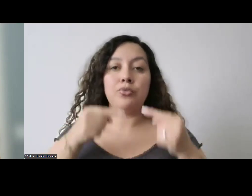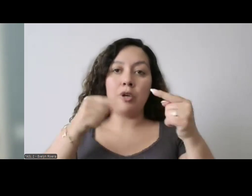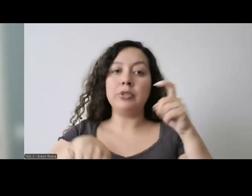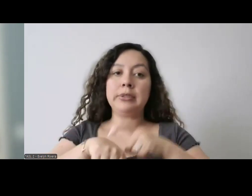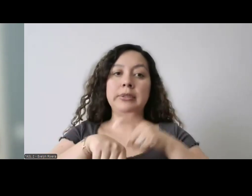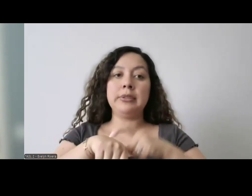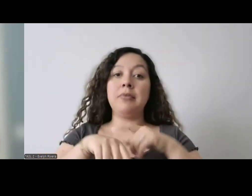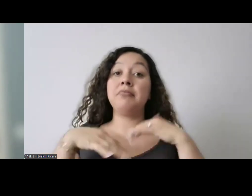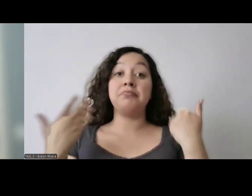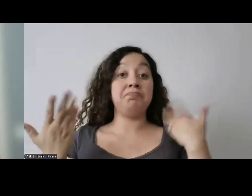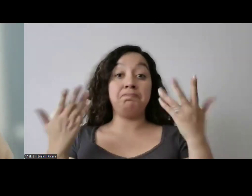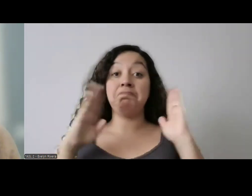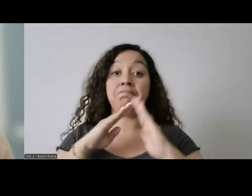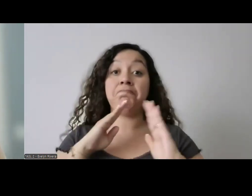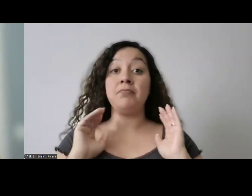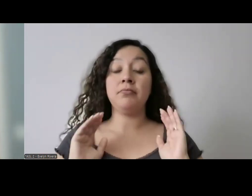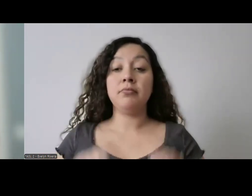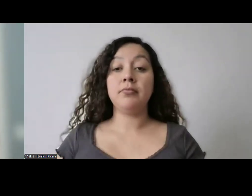And I'll end there.